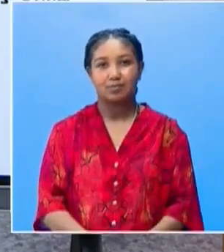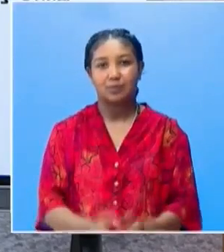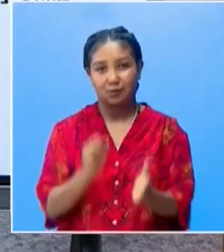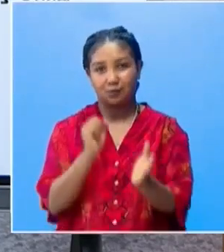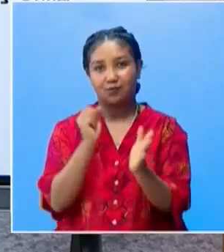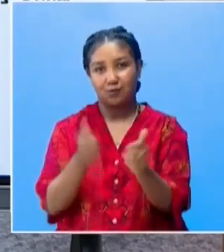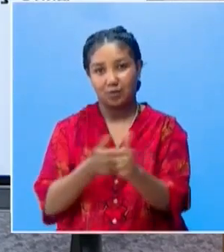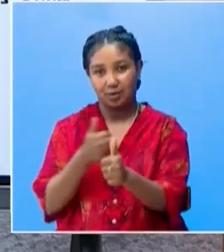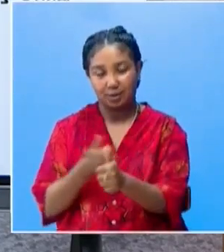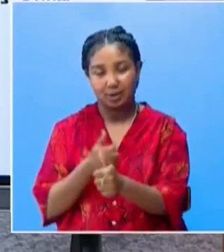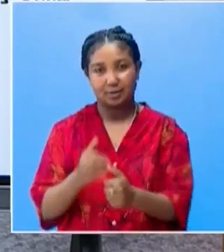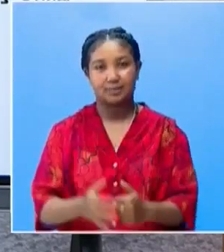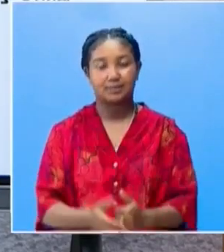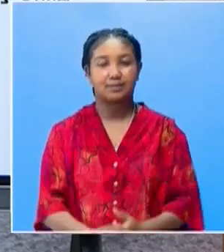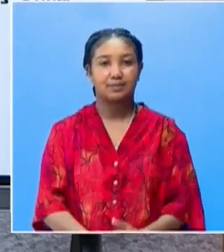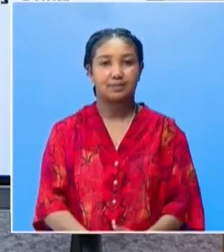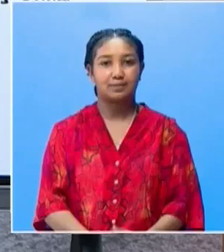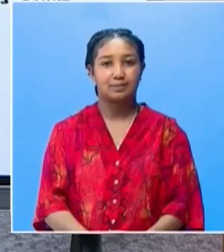me.